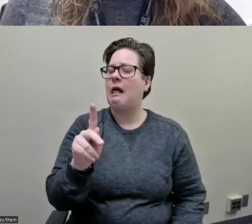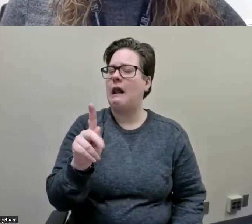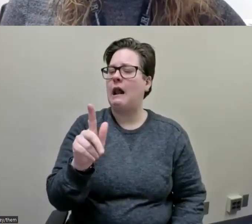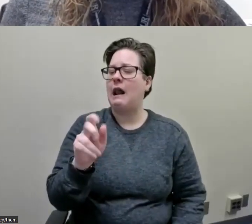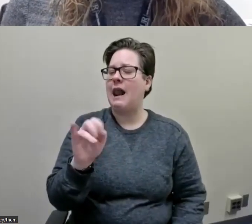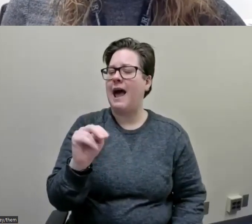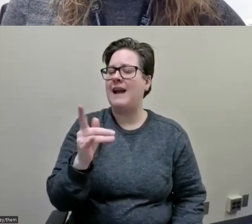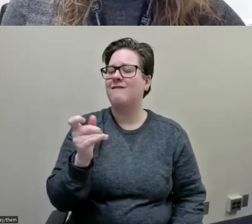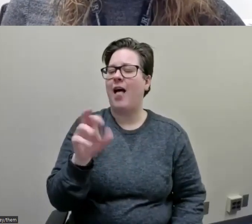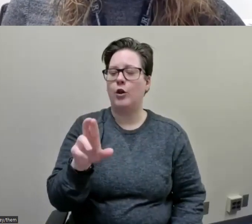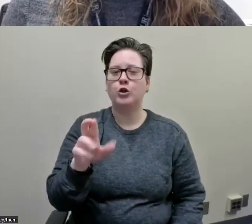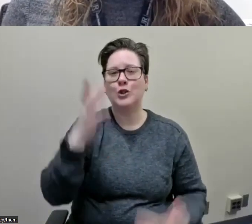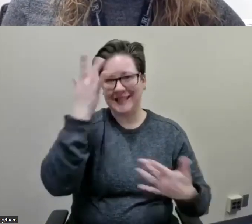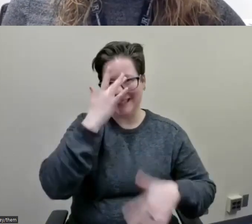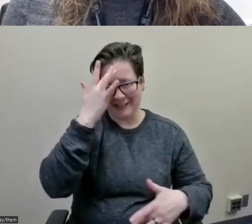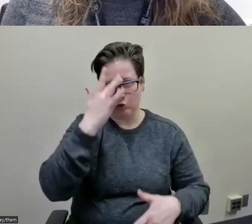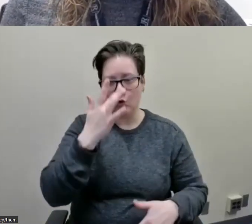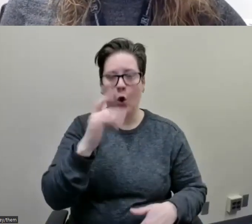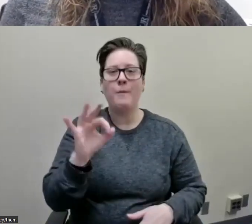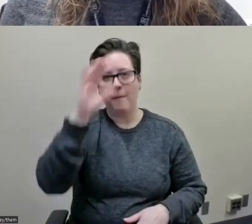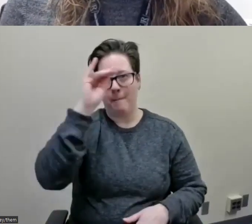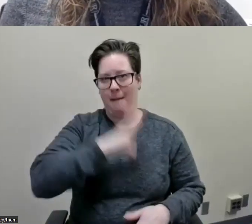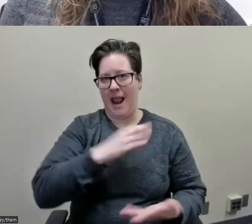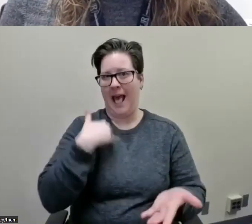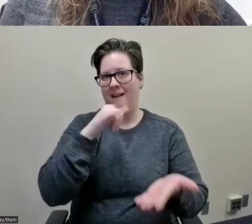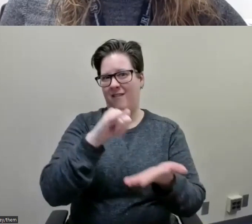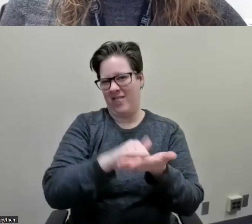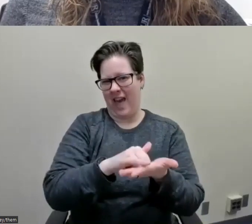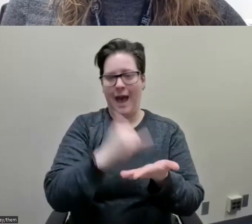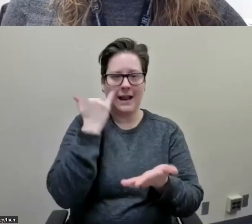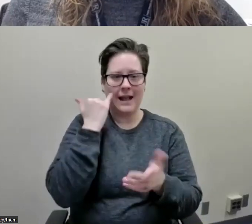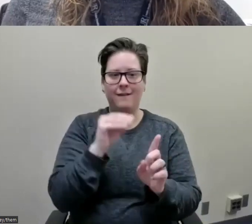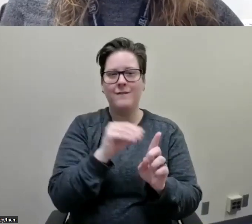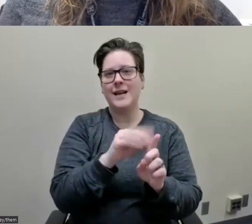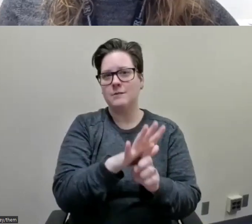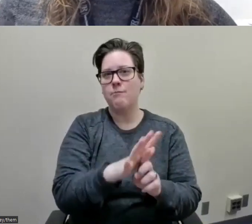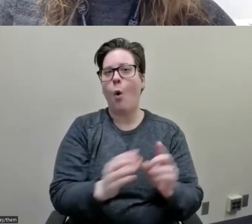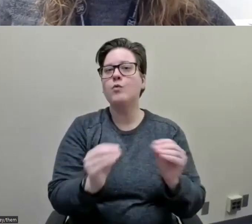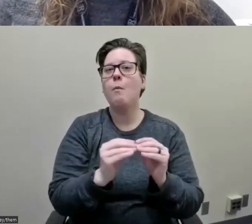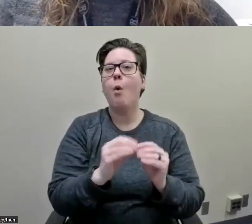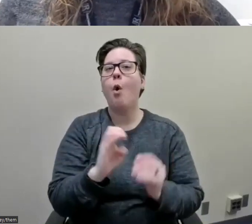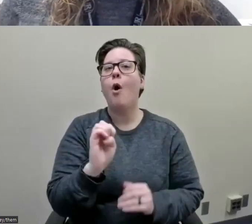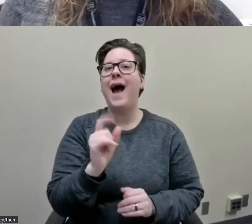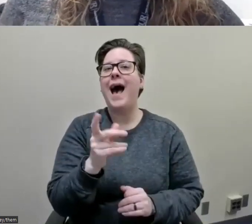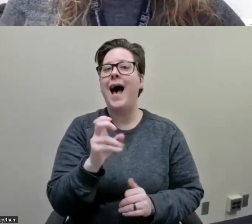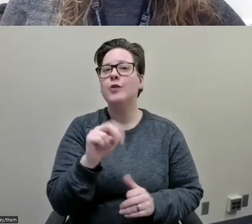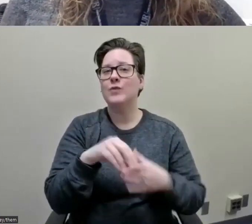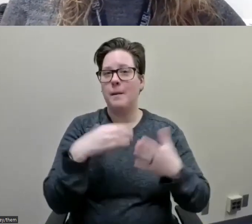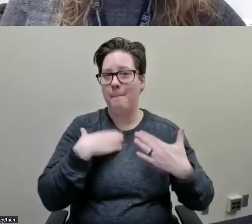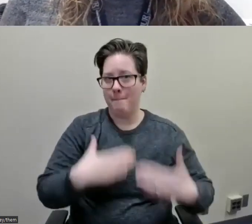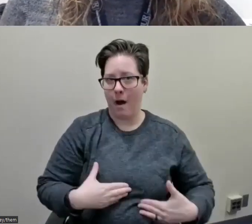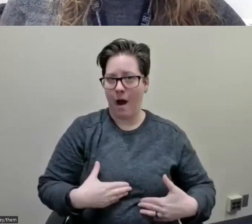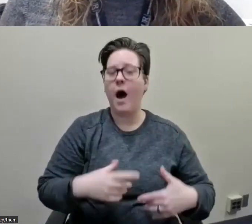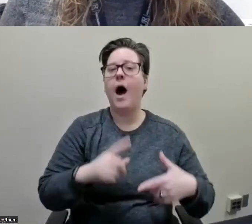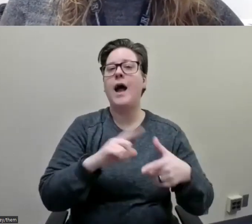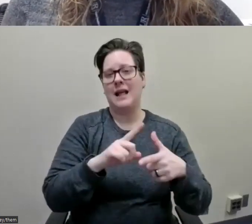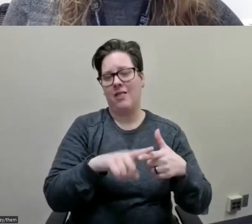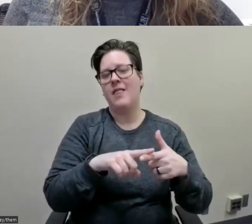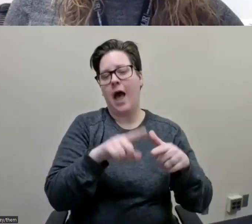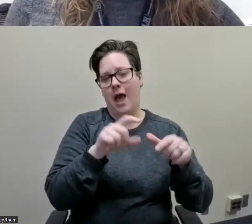So in men who have been exposed to more maybe estrogen than those assigned female at birth